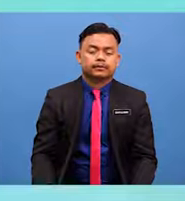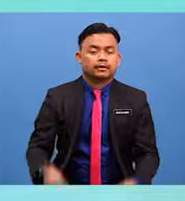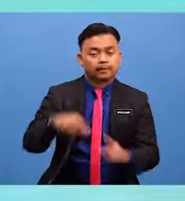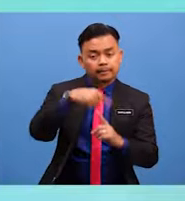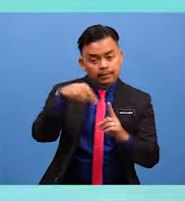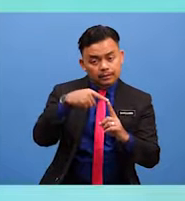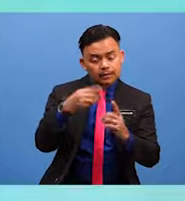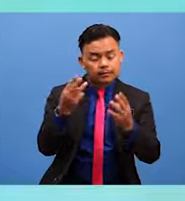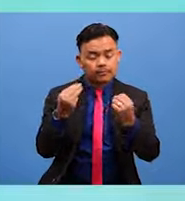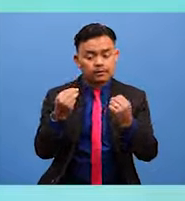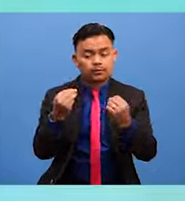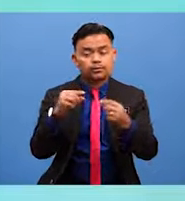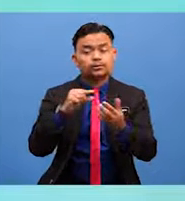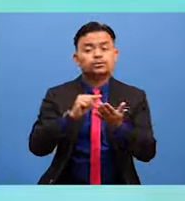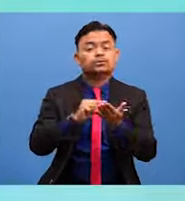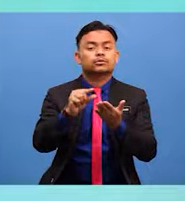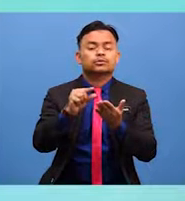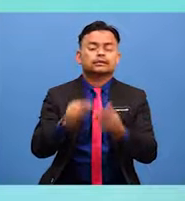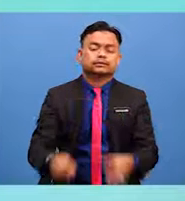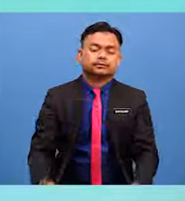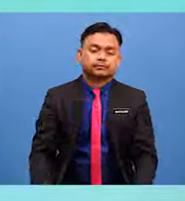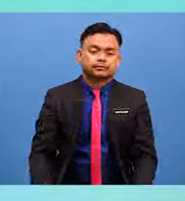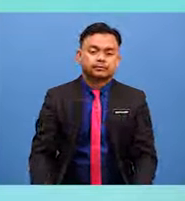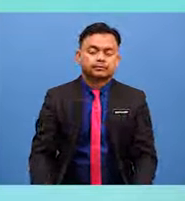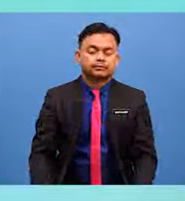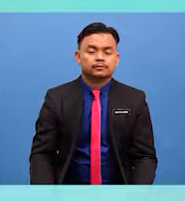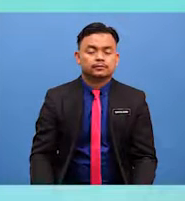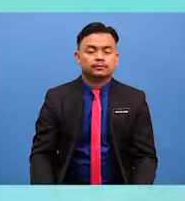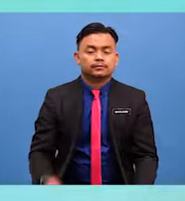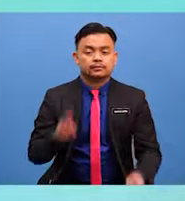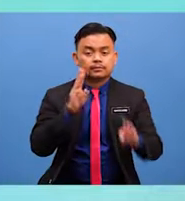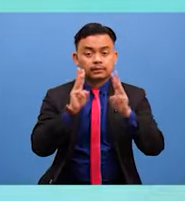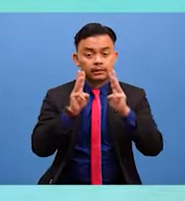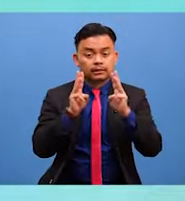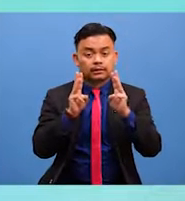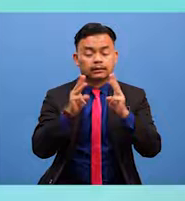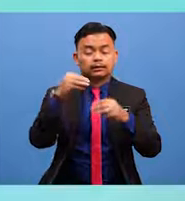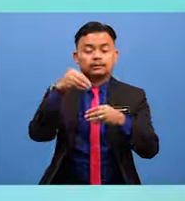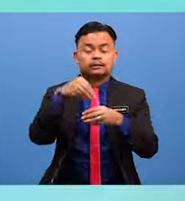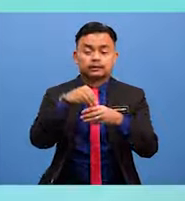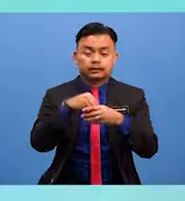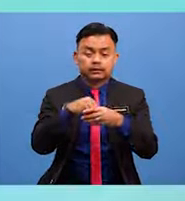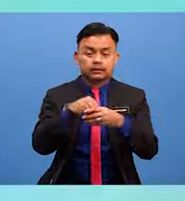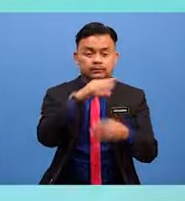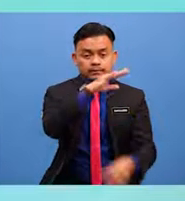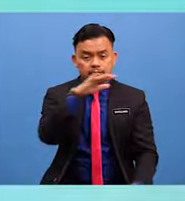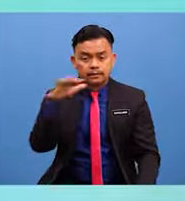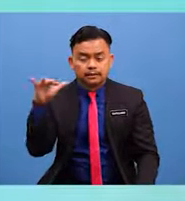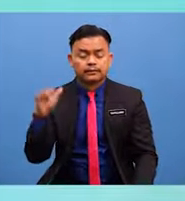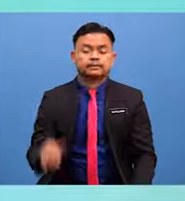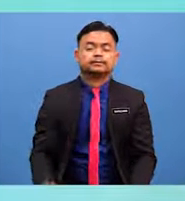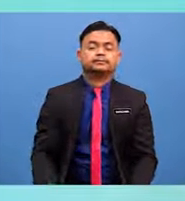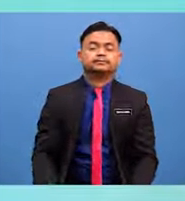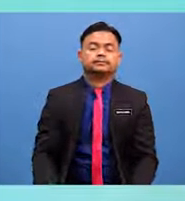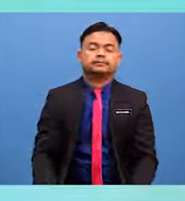and observe the changes in action words when the situation in the sentence involves the